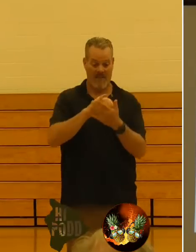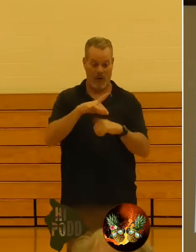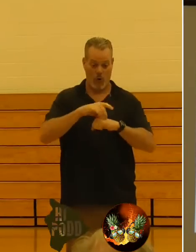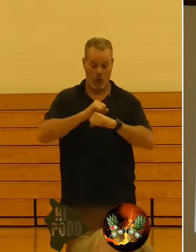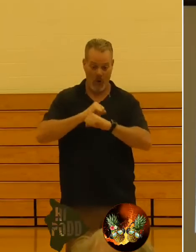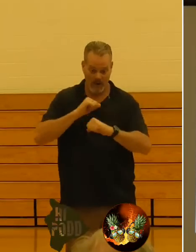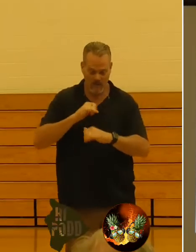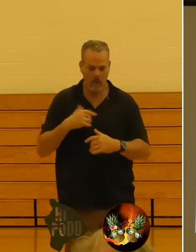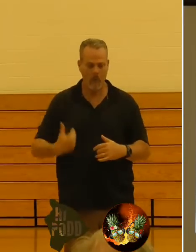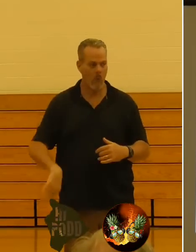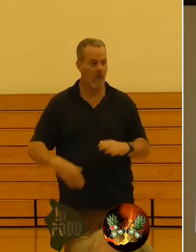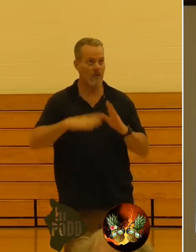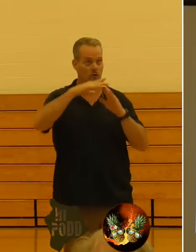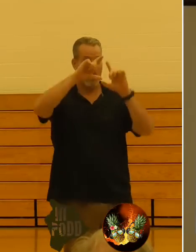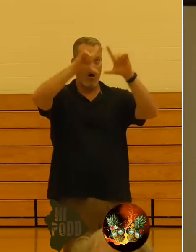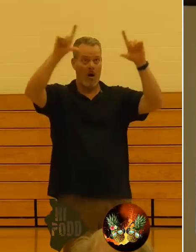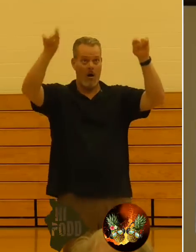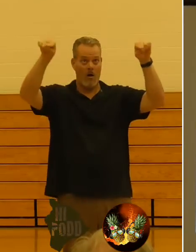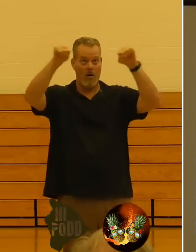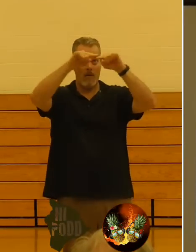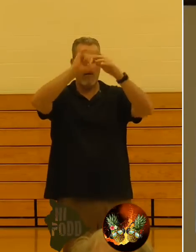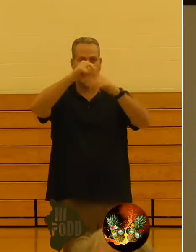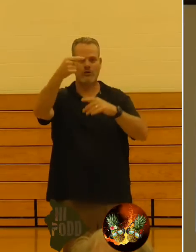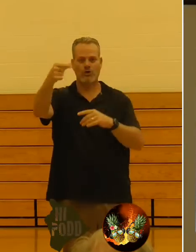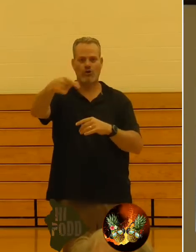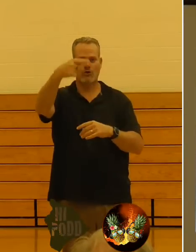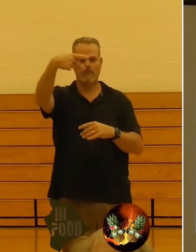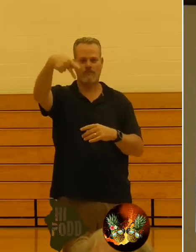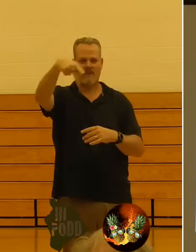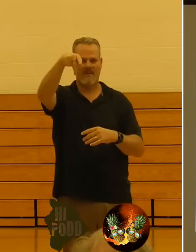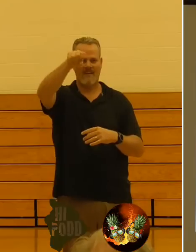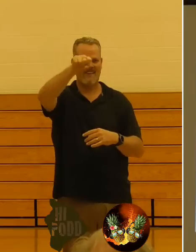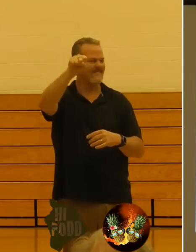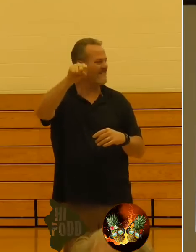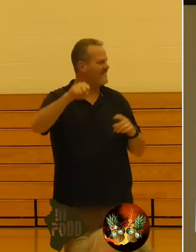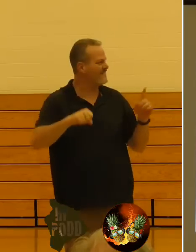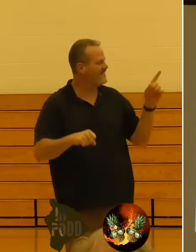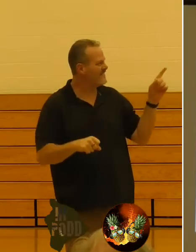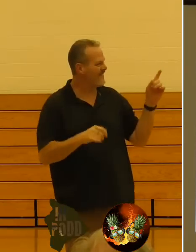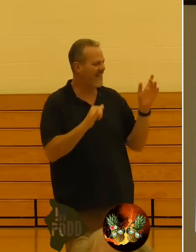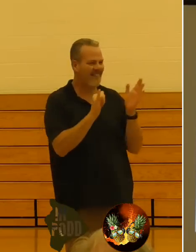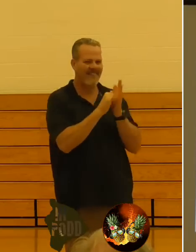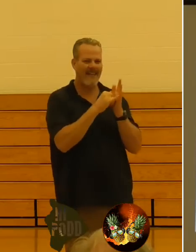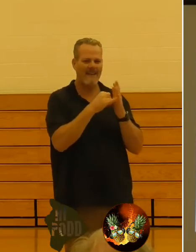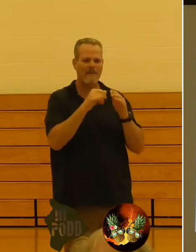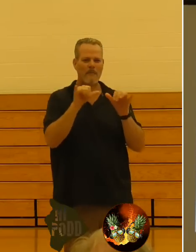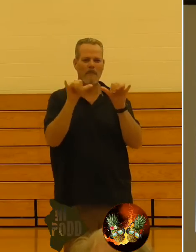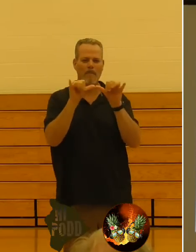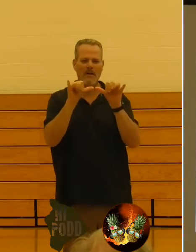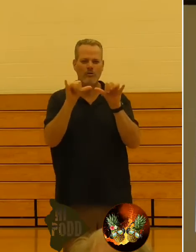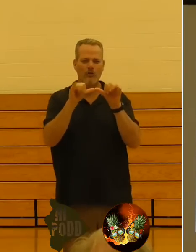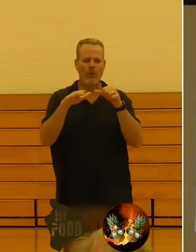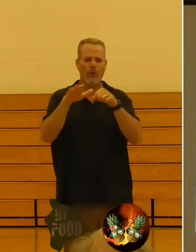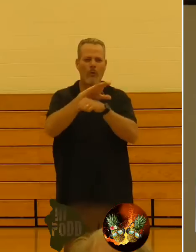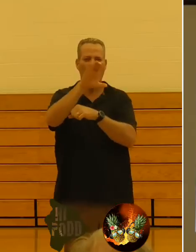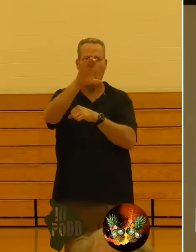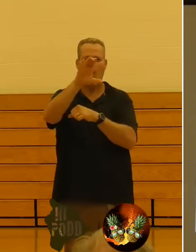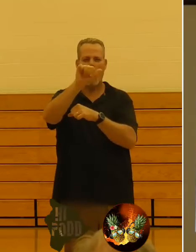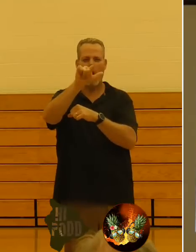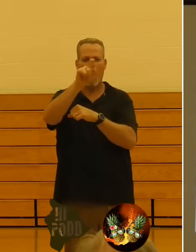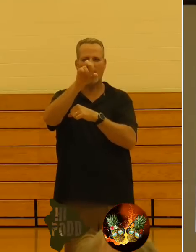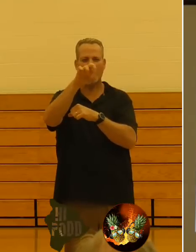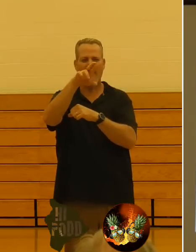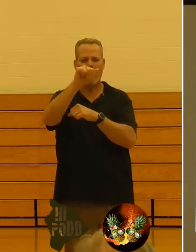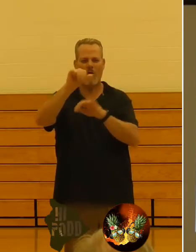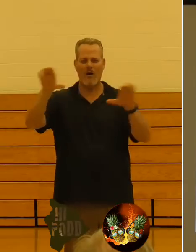one is GPS, and it's showing a line that we measure across the summit caldera. And